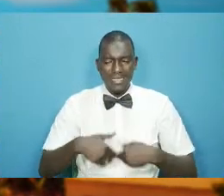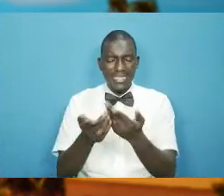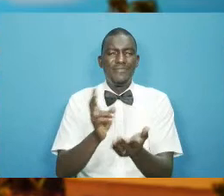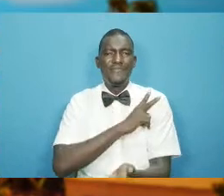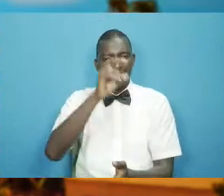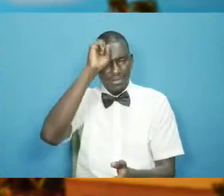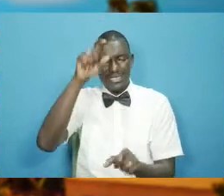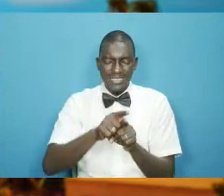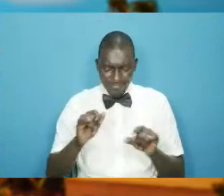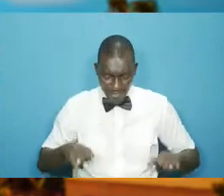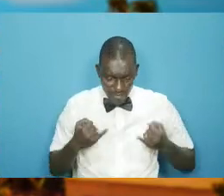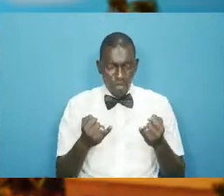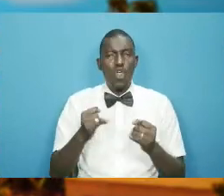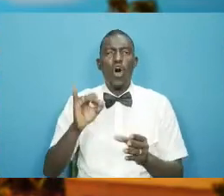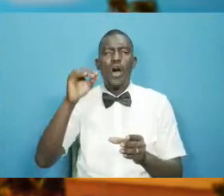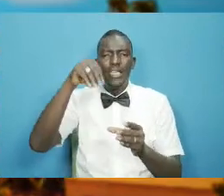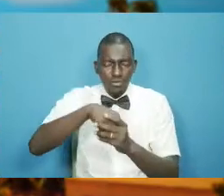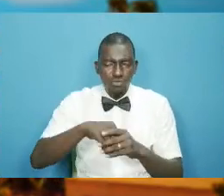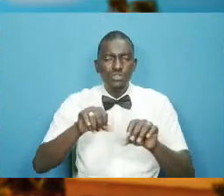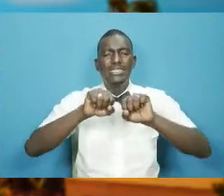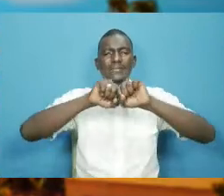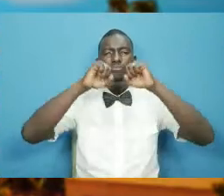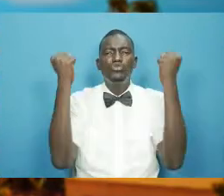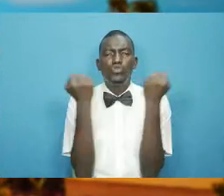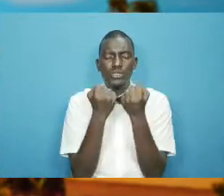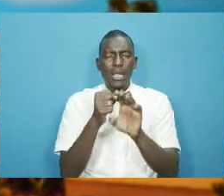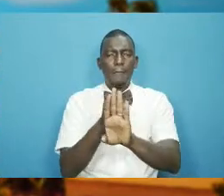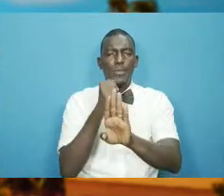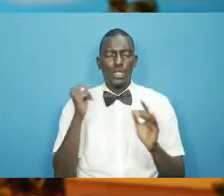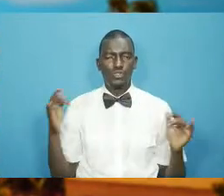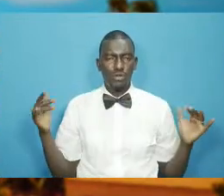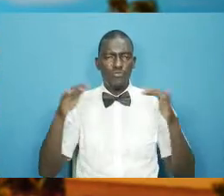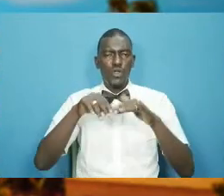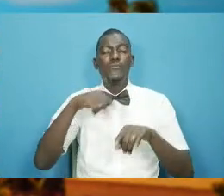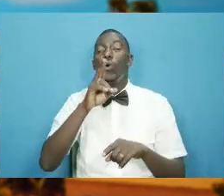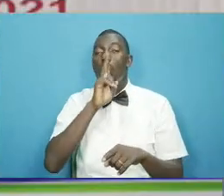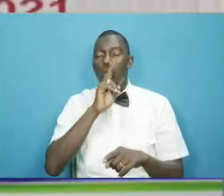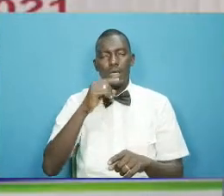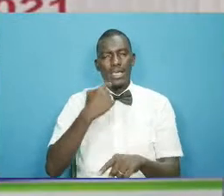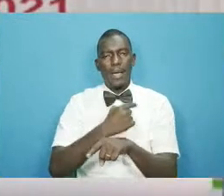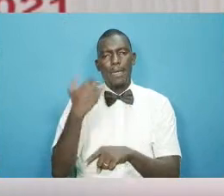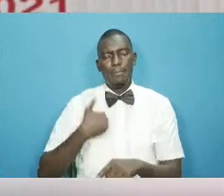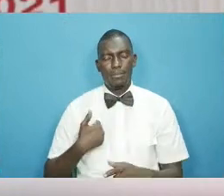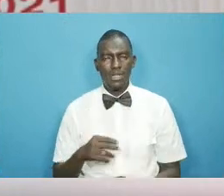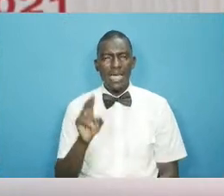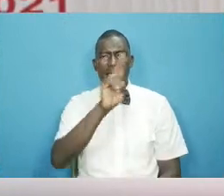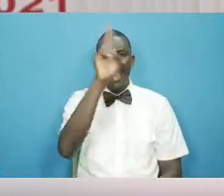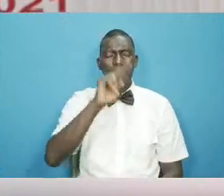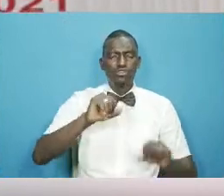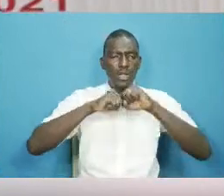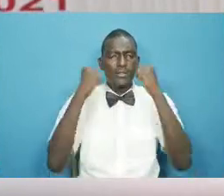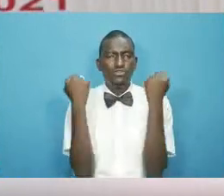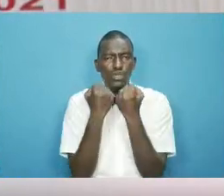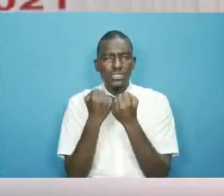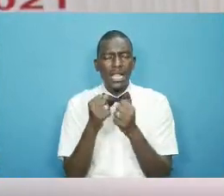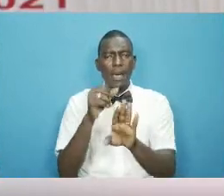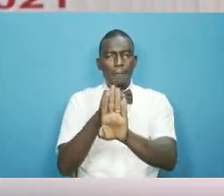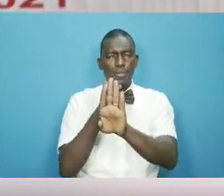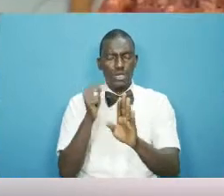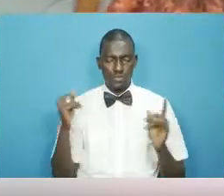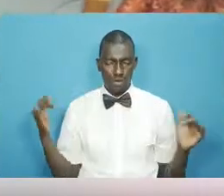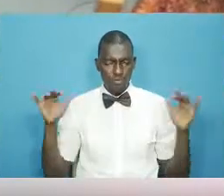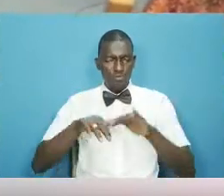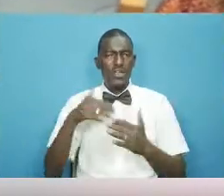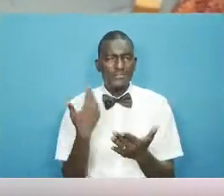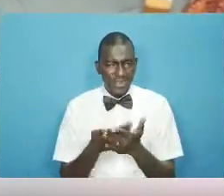implementation of an inclusive social protection system for Gambians. Muhammad Lamin Choi reports. The National Social Protection Forum has